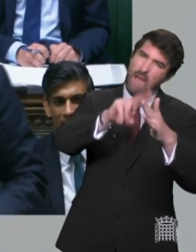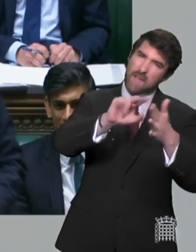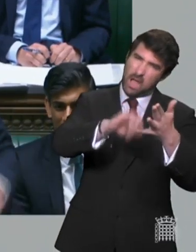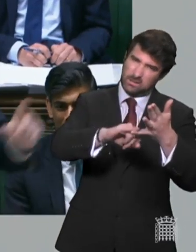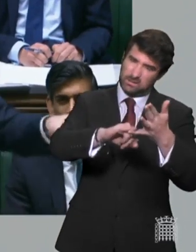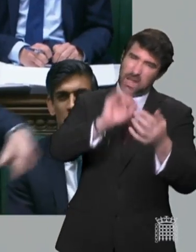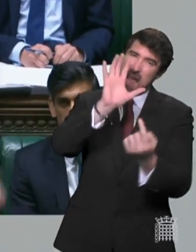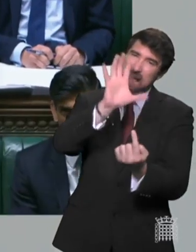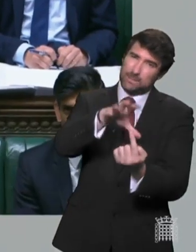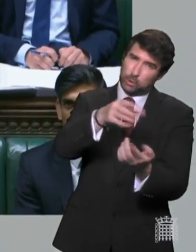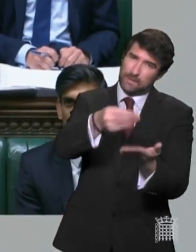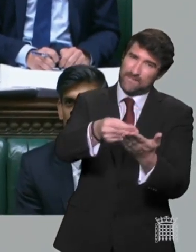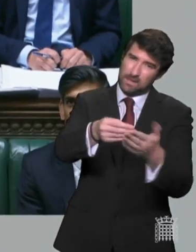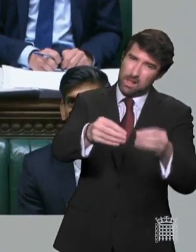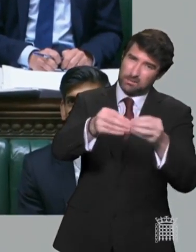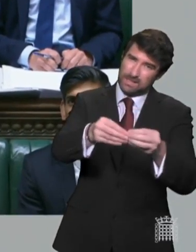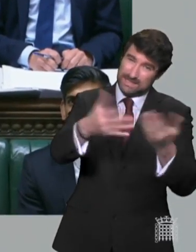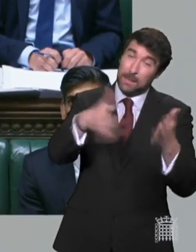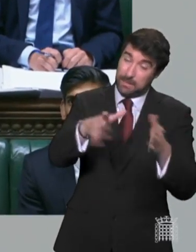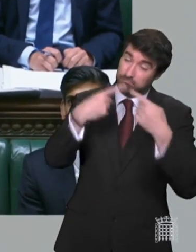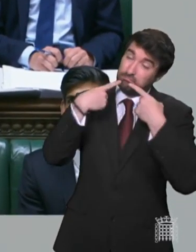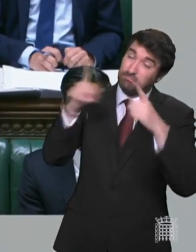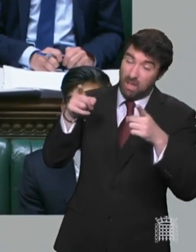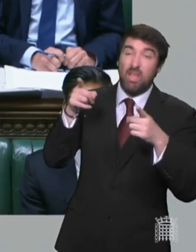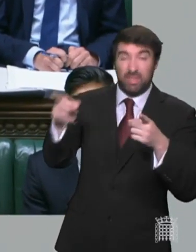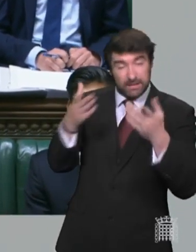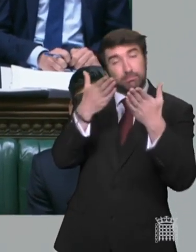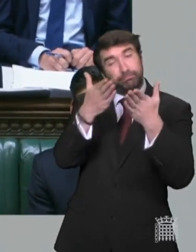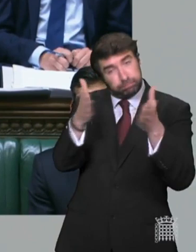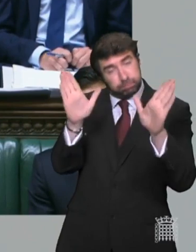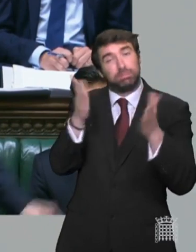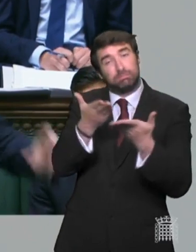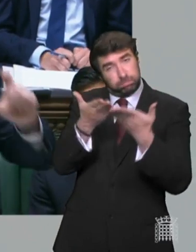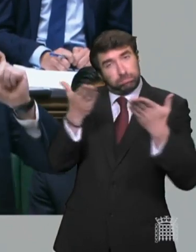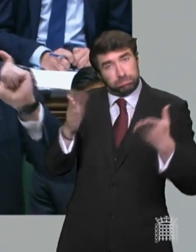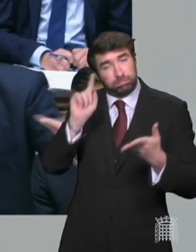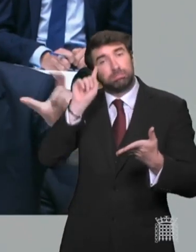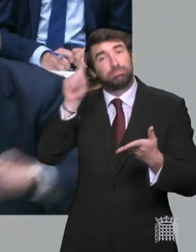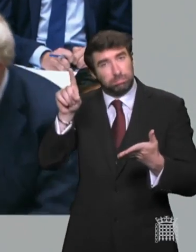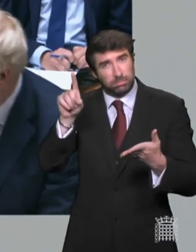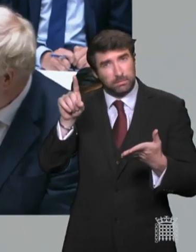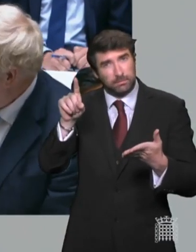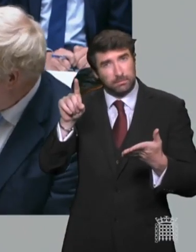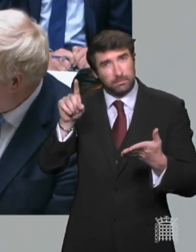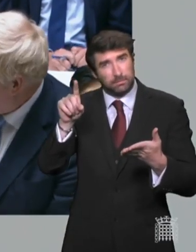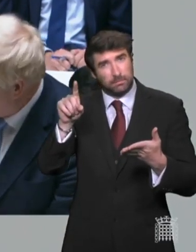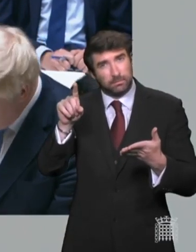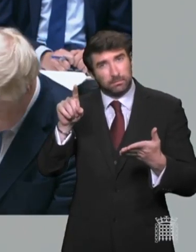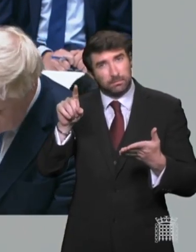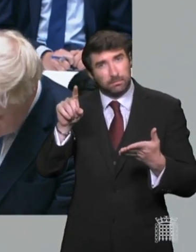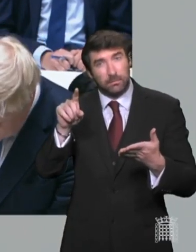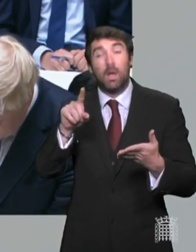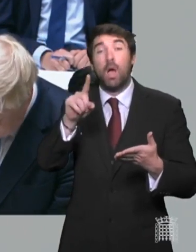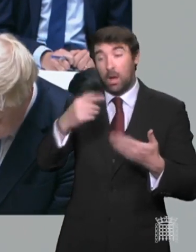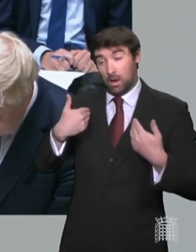measure. The top 20% of households by income will pay 40 times what the